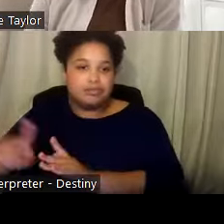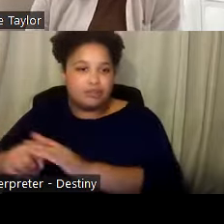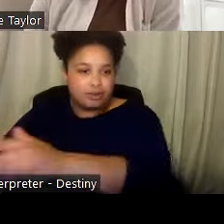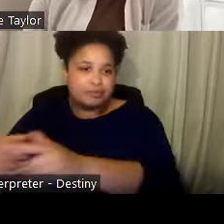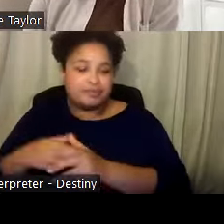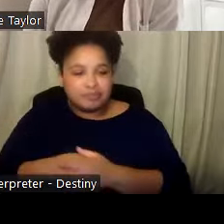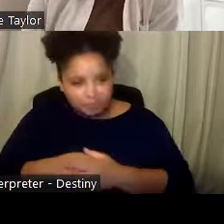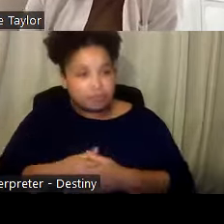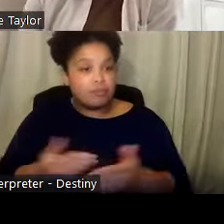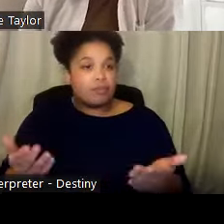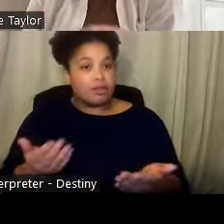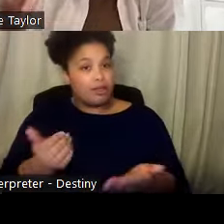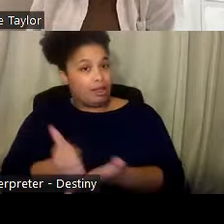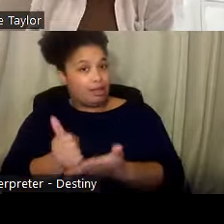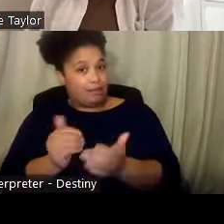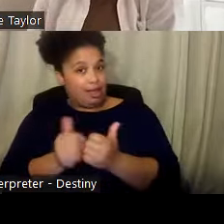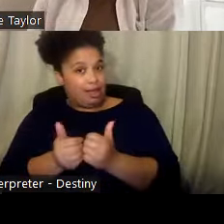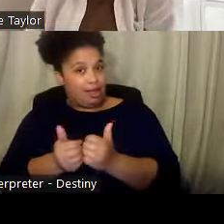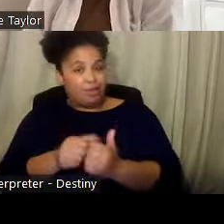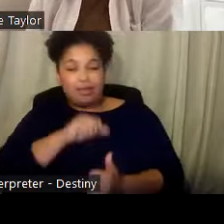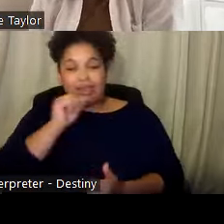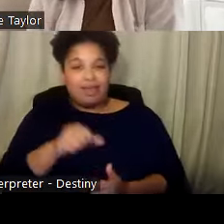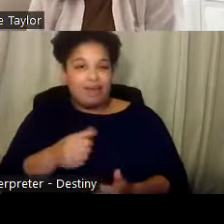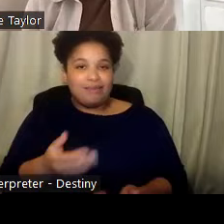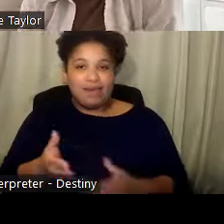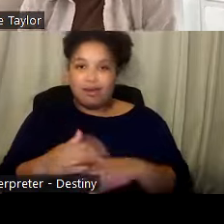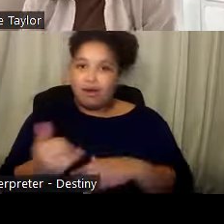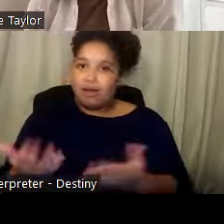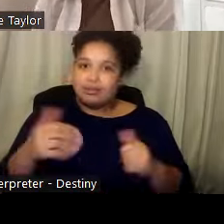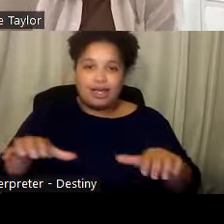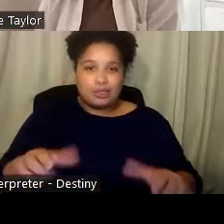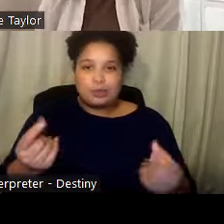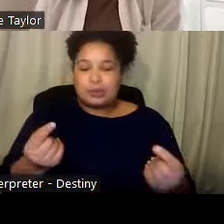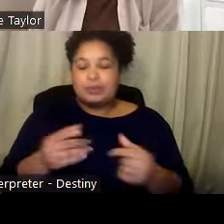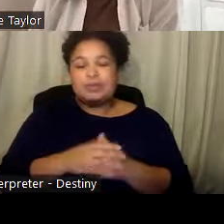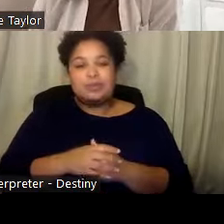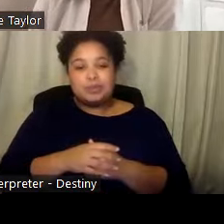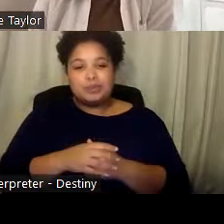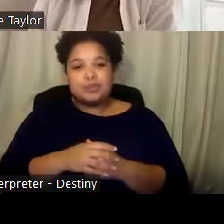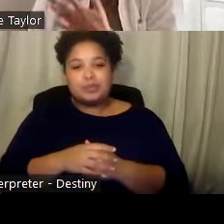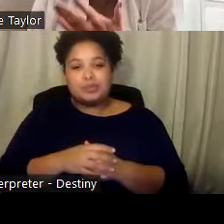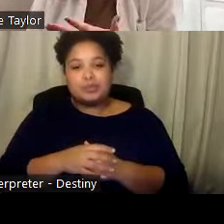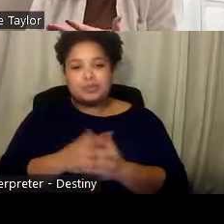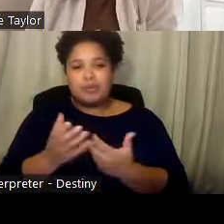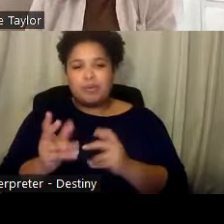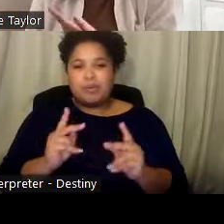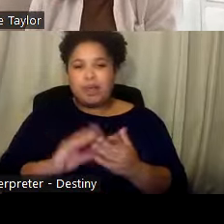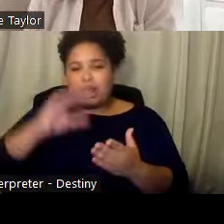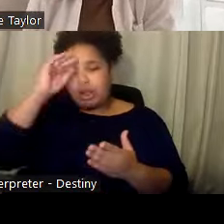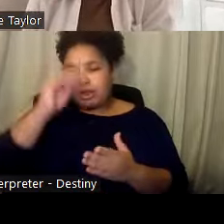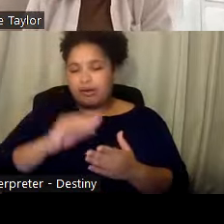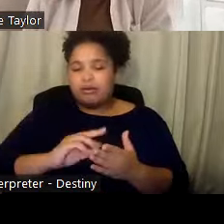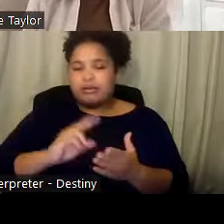And so how can you help? We always love a call to action at the end of a presentation, but we really want folks to learn, sign up